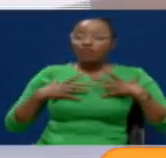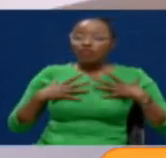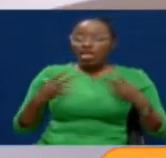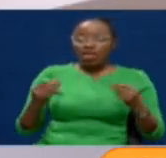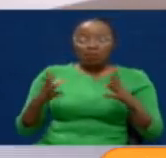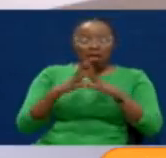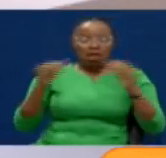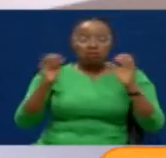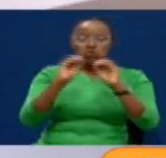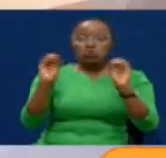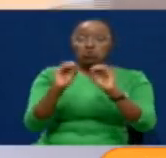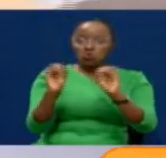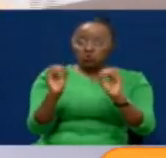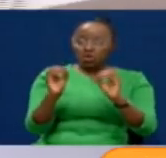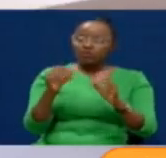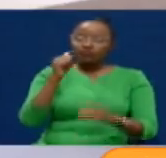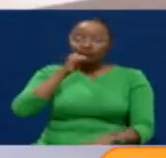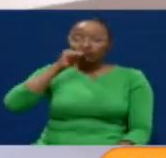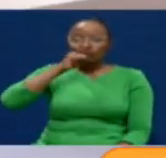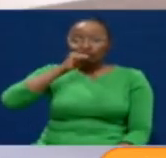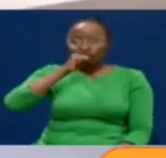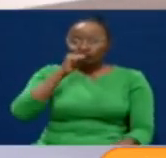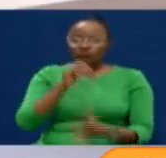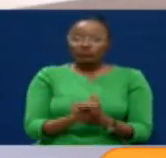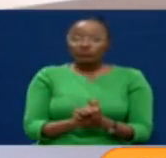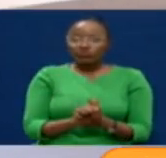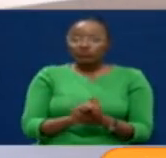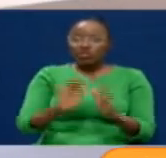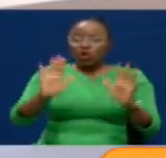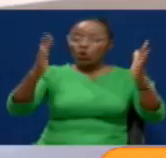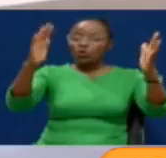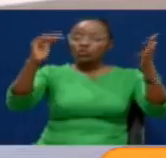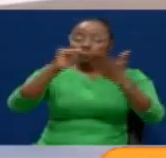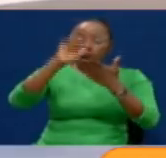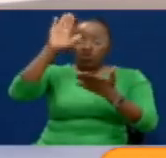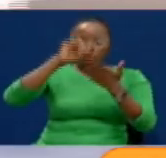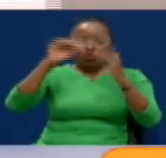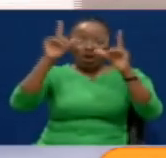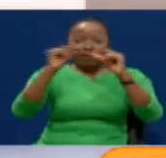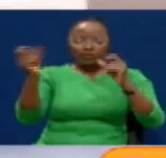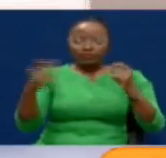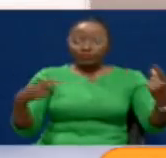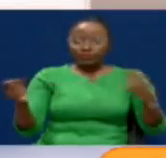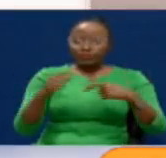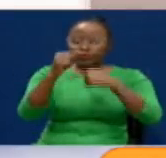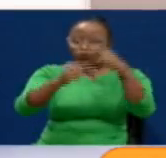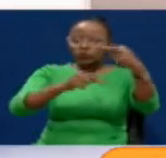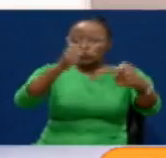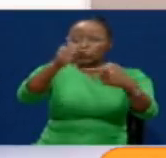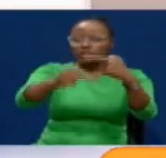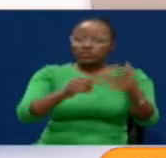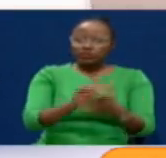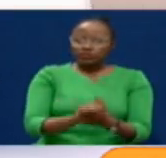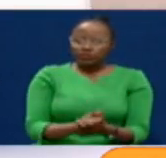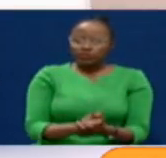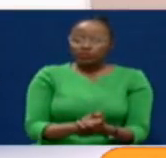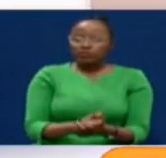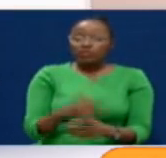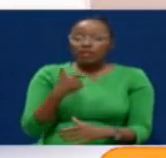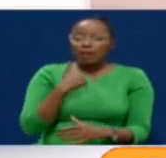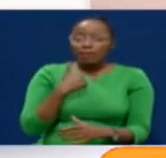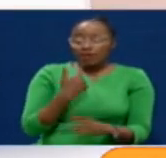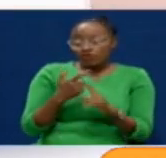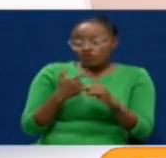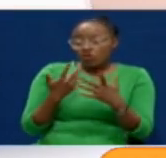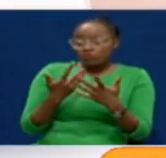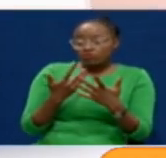him. Nice. More congratulatory message coming in thick and fast. I am George